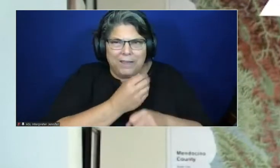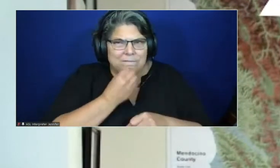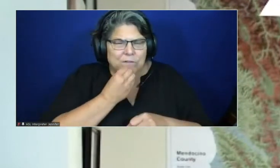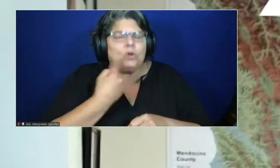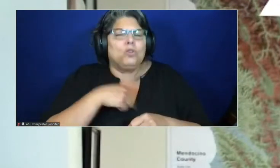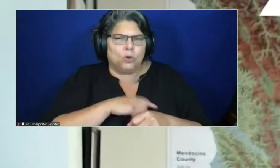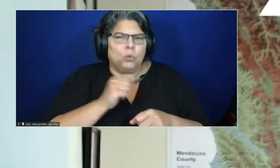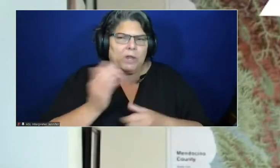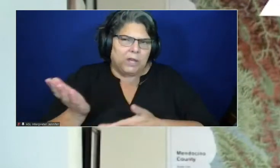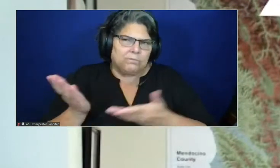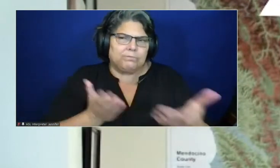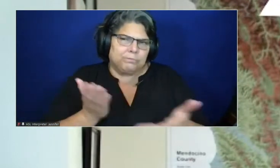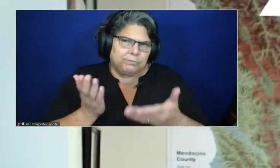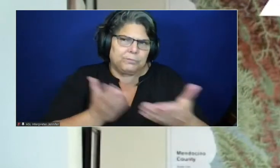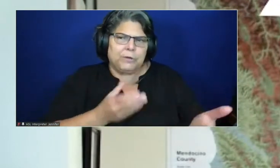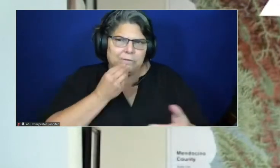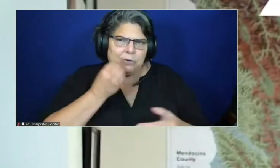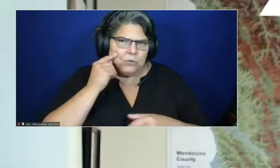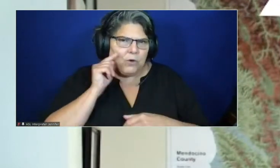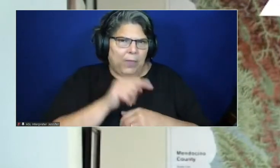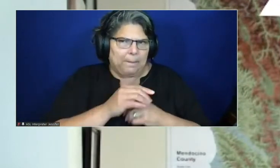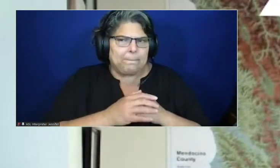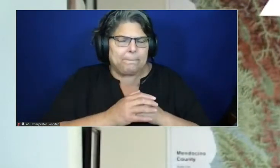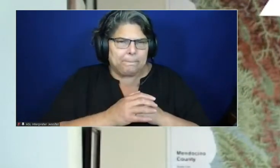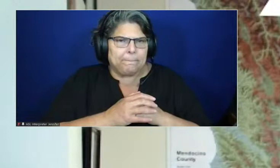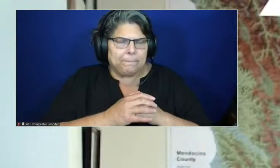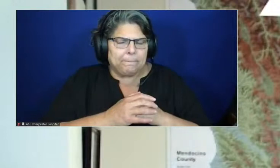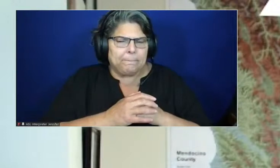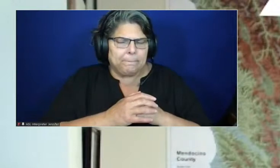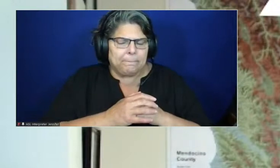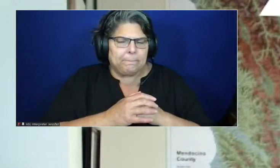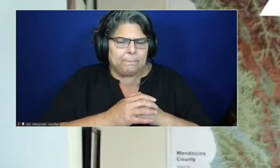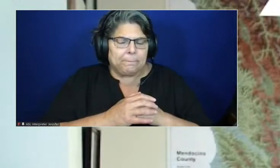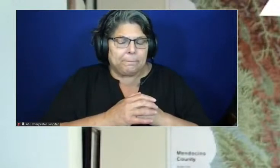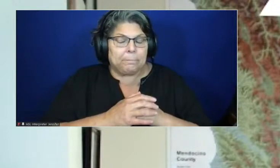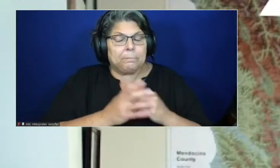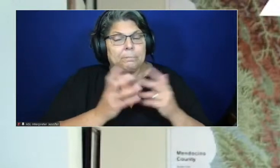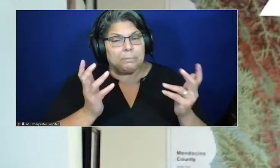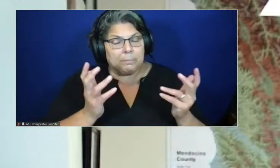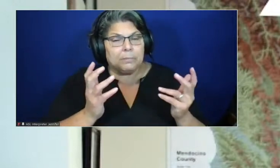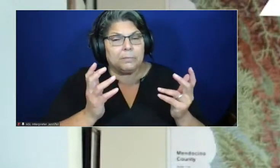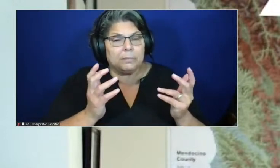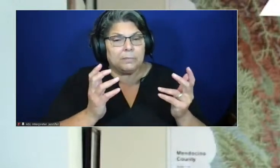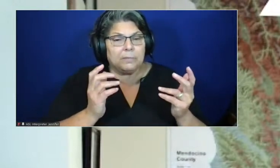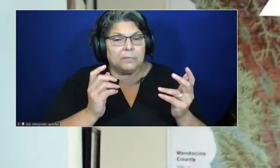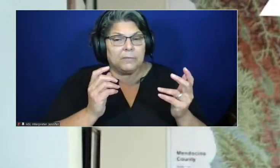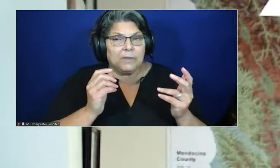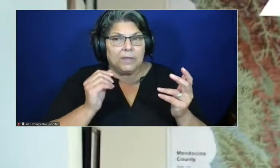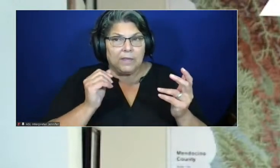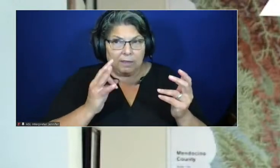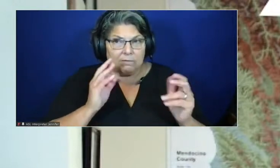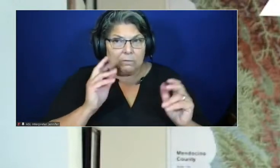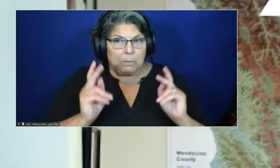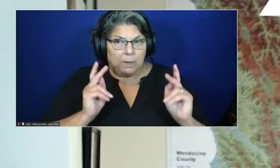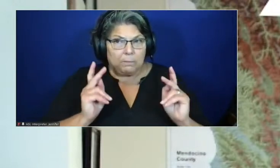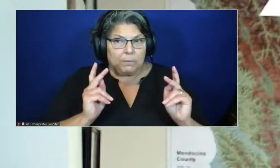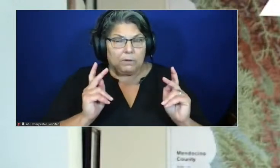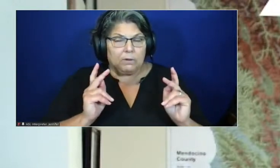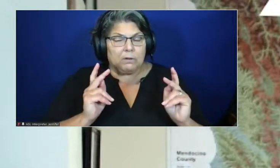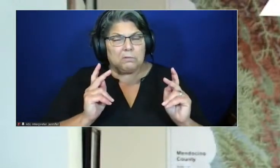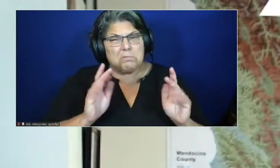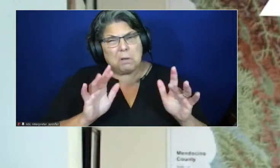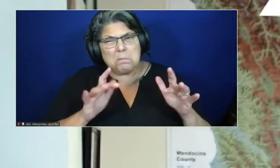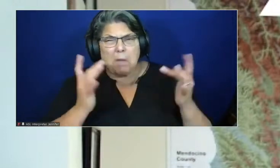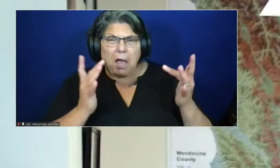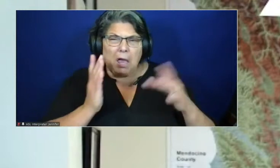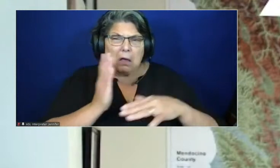food for them. And the other thing is, if people are in that category that are mild to moderately